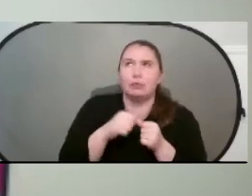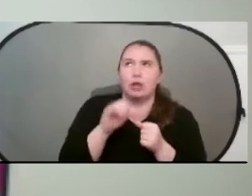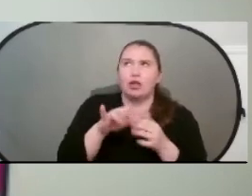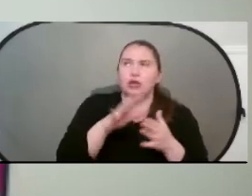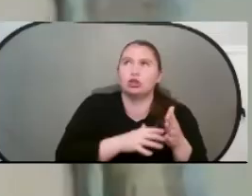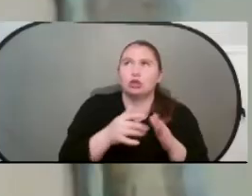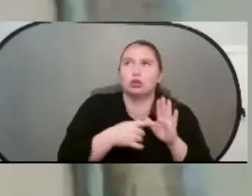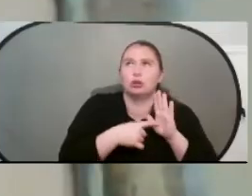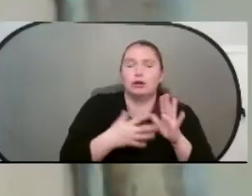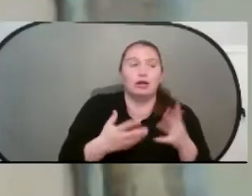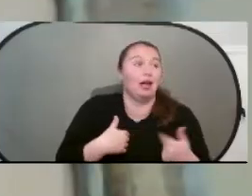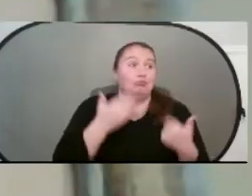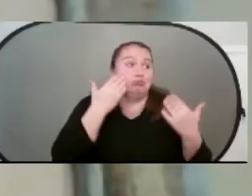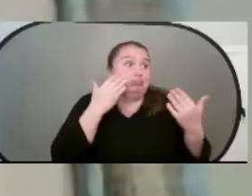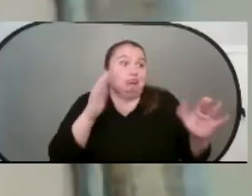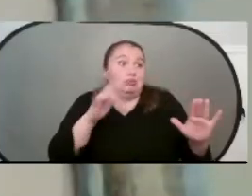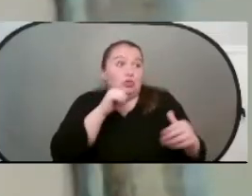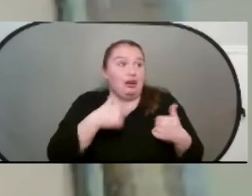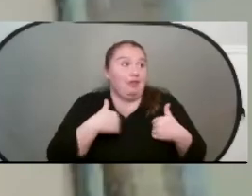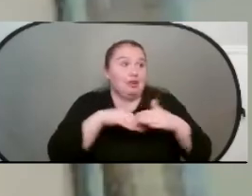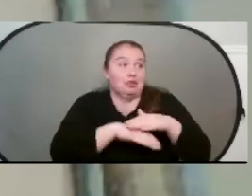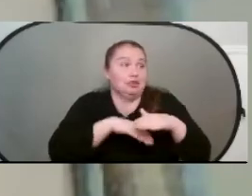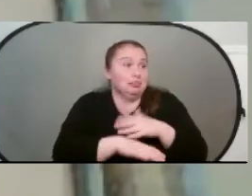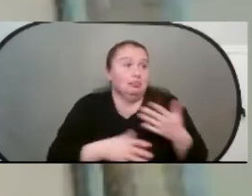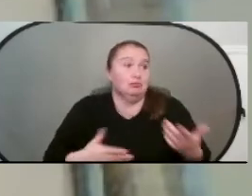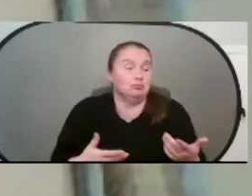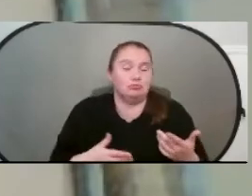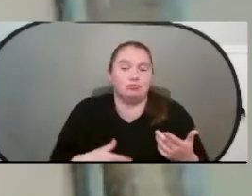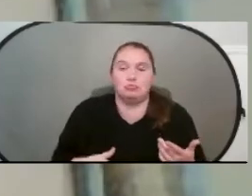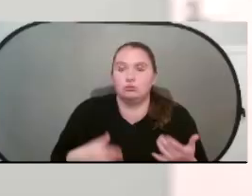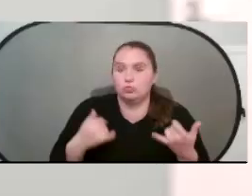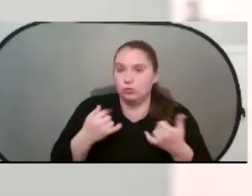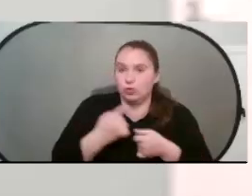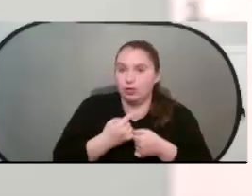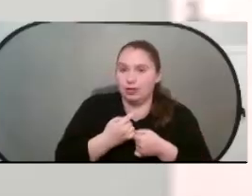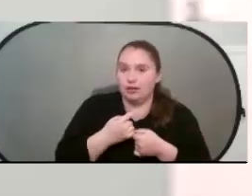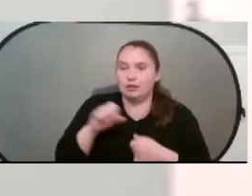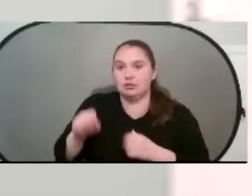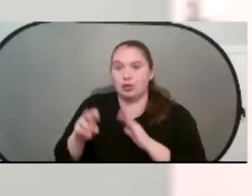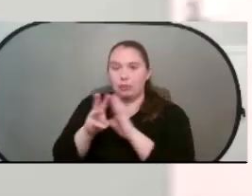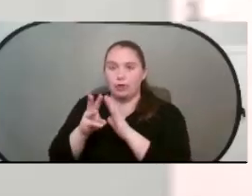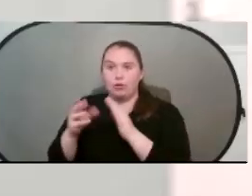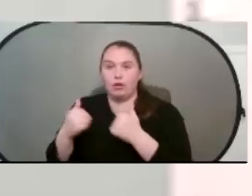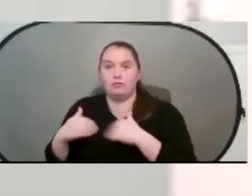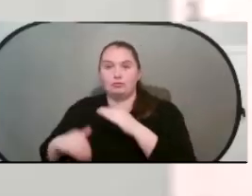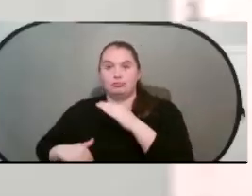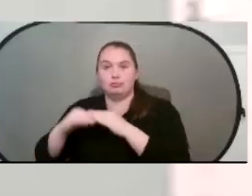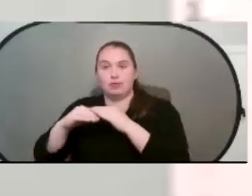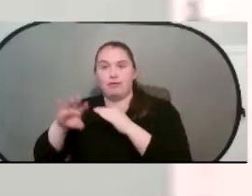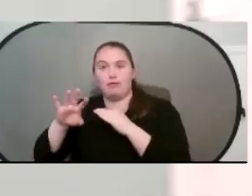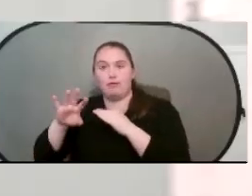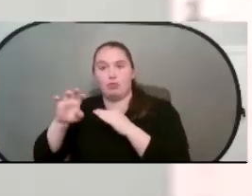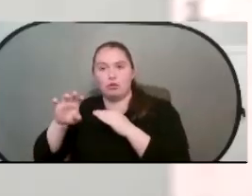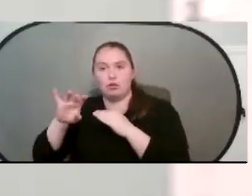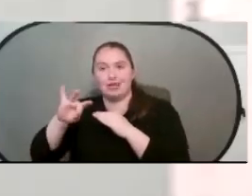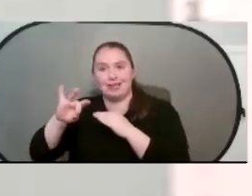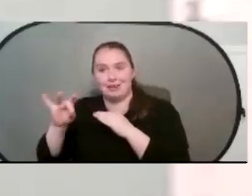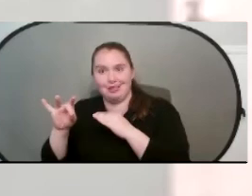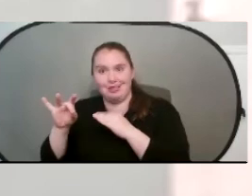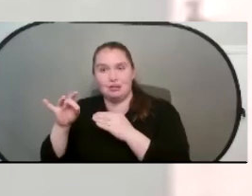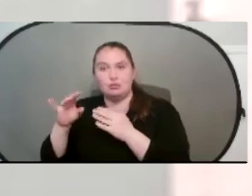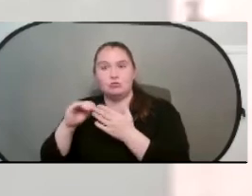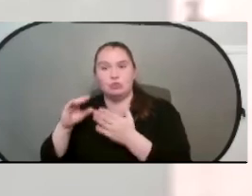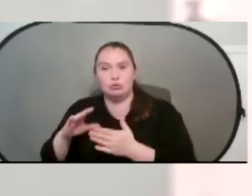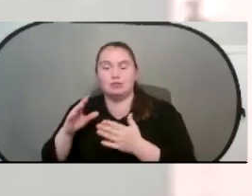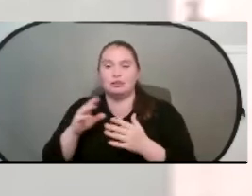chart. No, I don't. I don't have that. As of today, South Waco sitting at 488 students. Today,